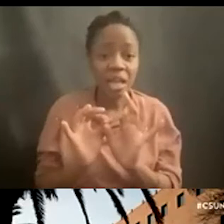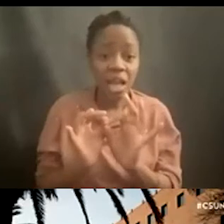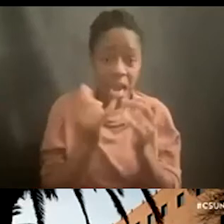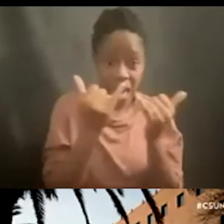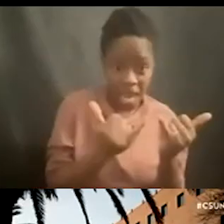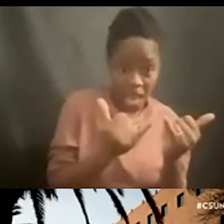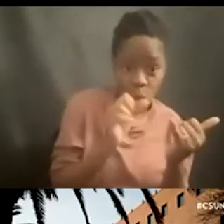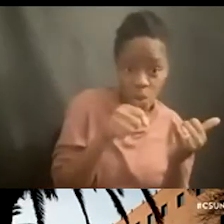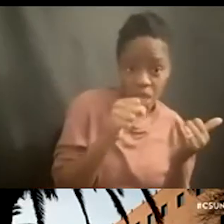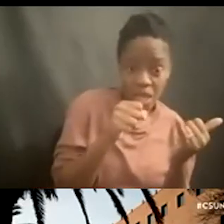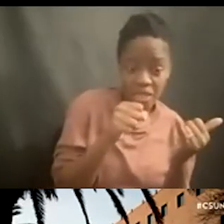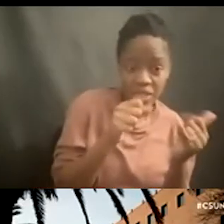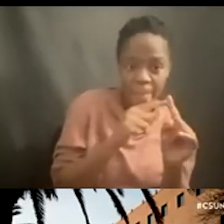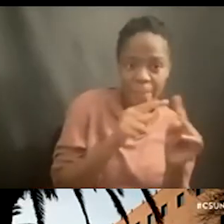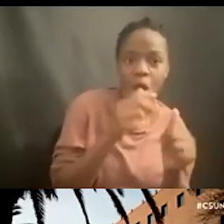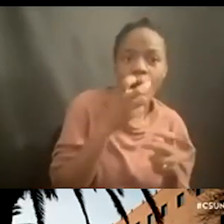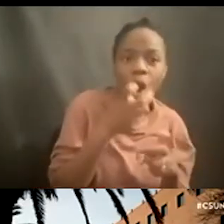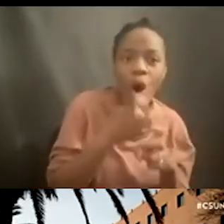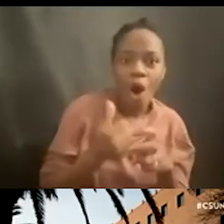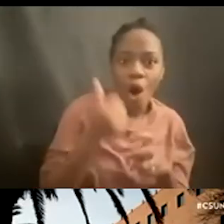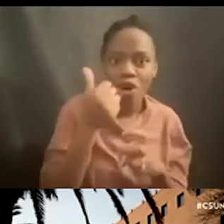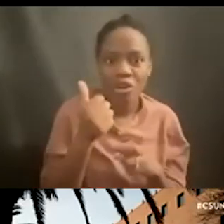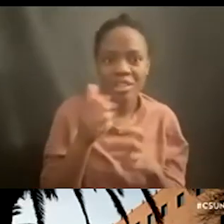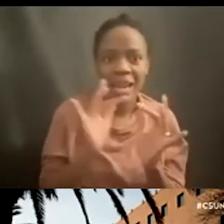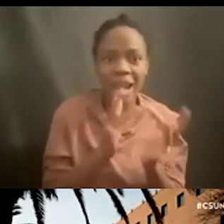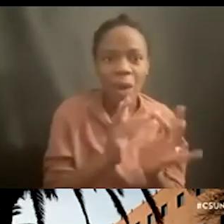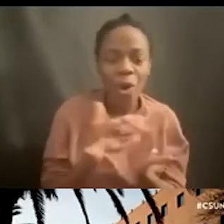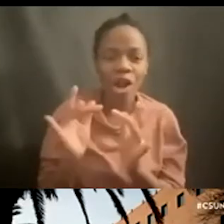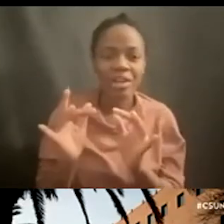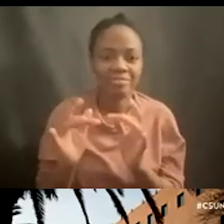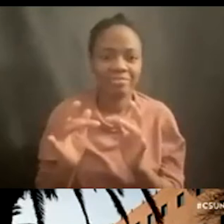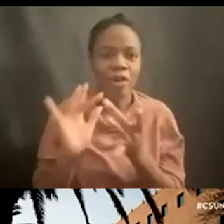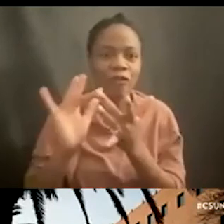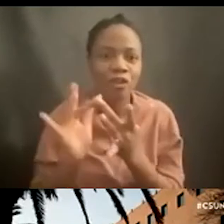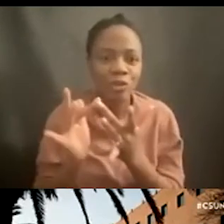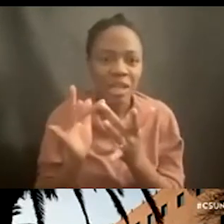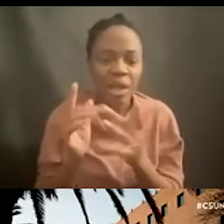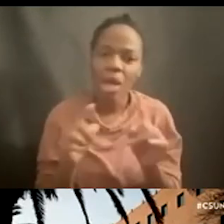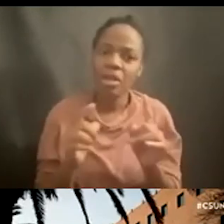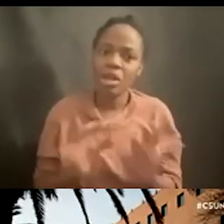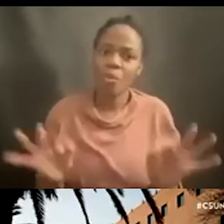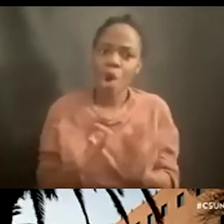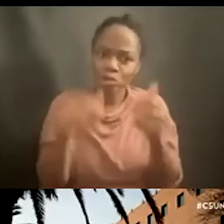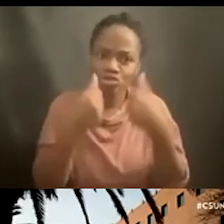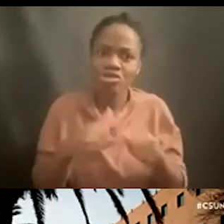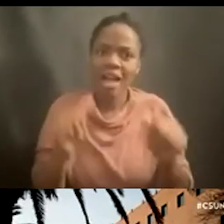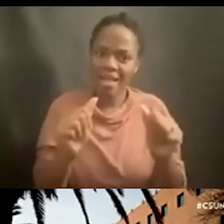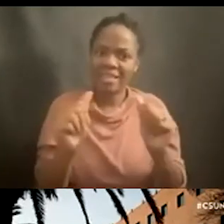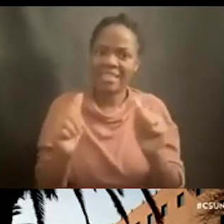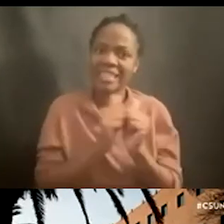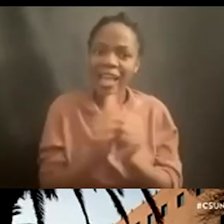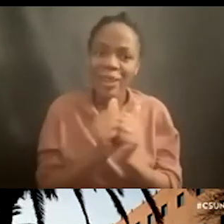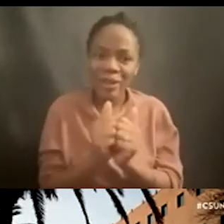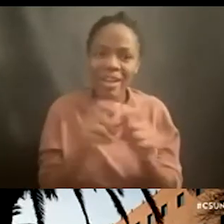really harder to network virtually, but we have to make that effort. As together as a community, we have to make that effort. So